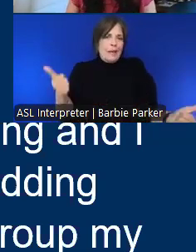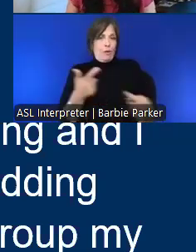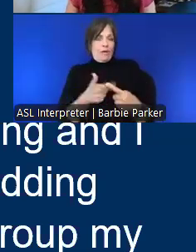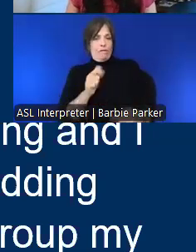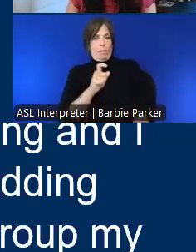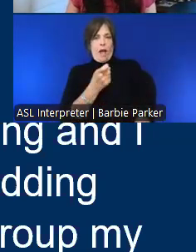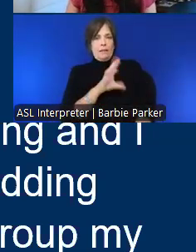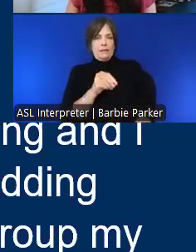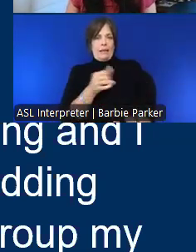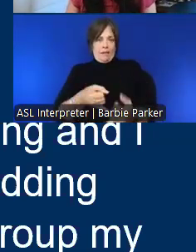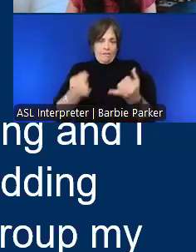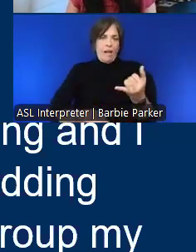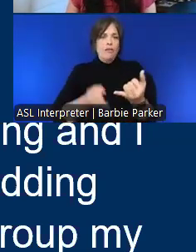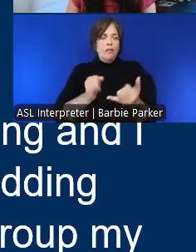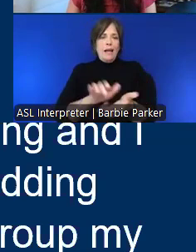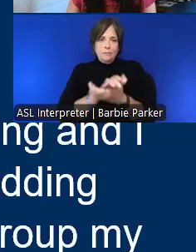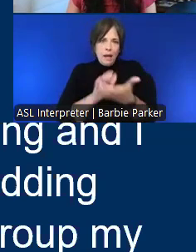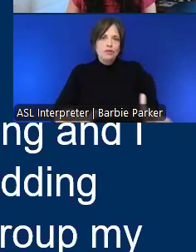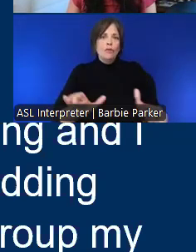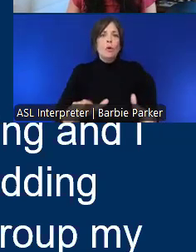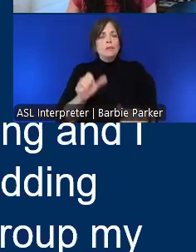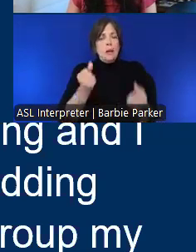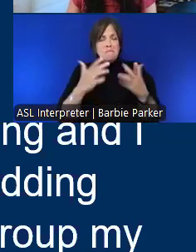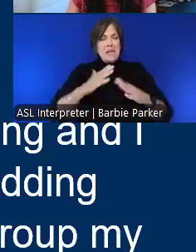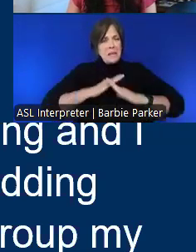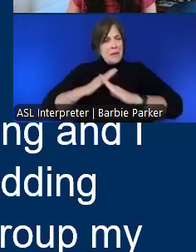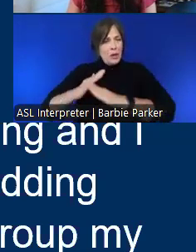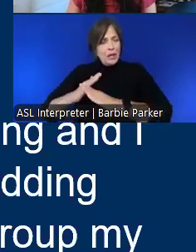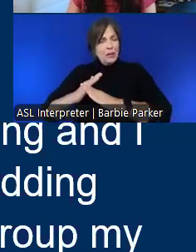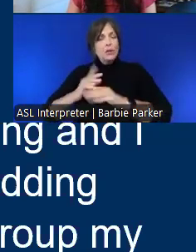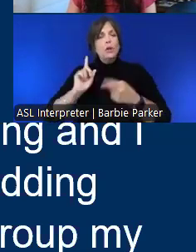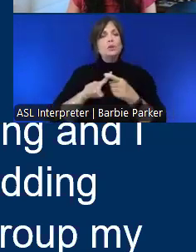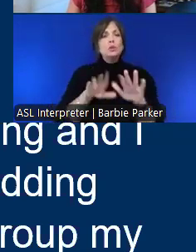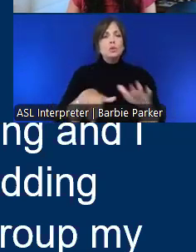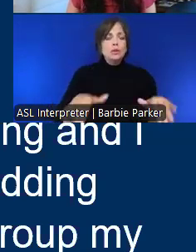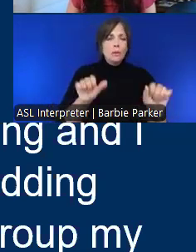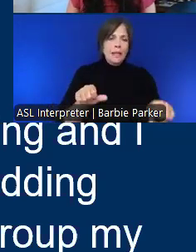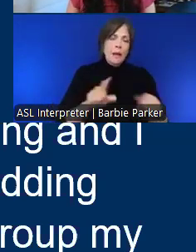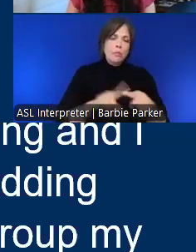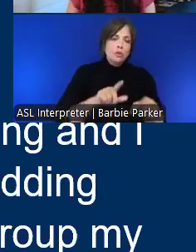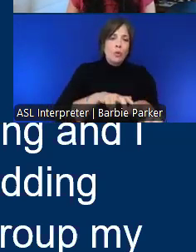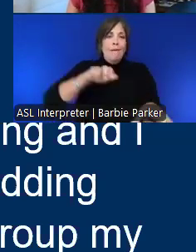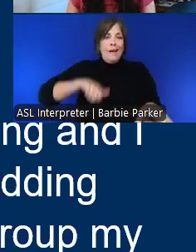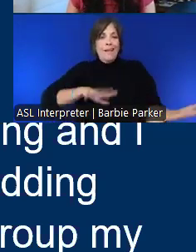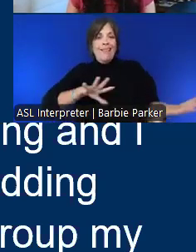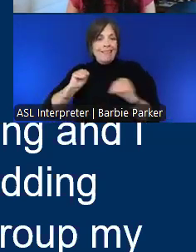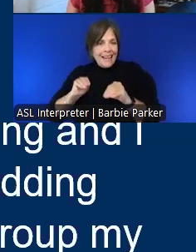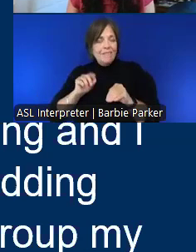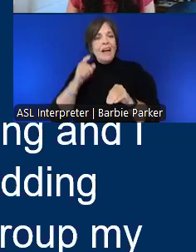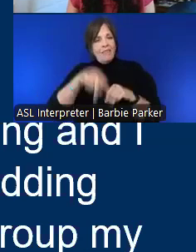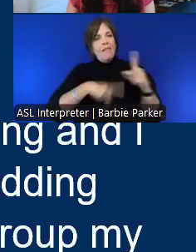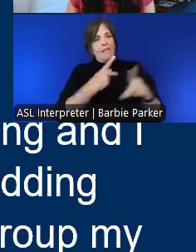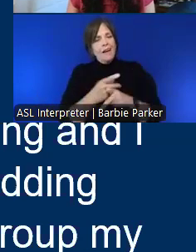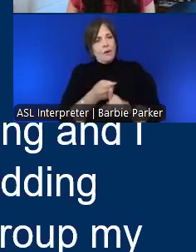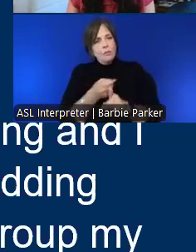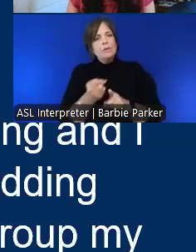many barriers that stand in the way of children being able to leave these abusive marriages. And that's why I